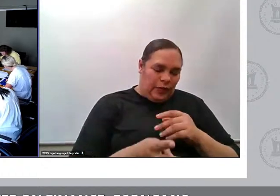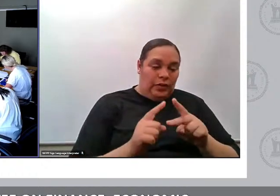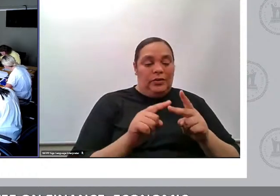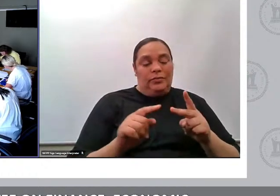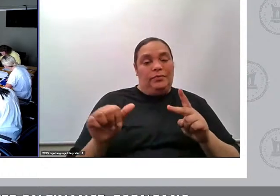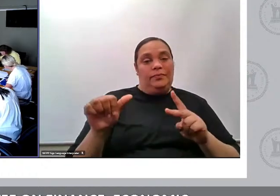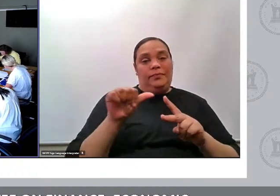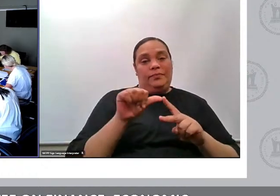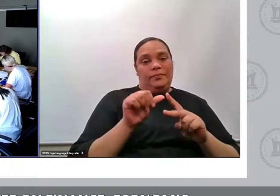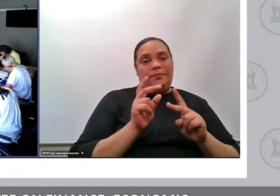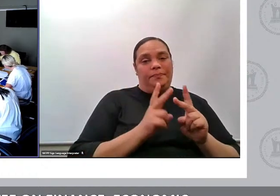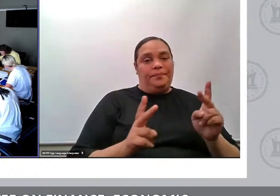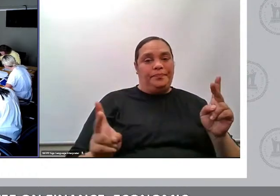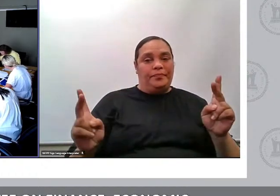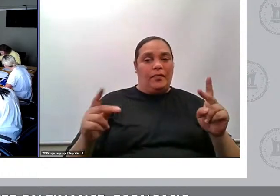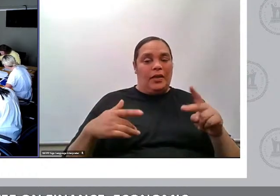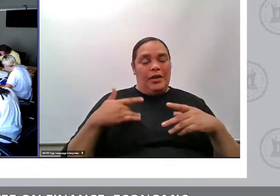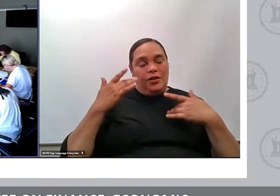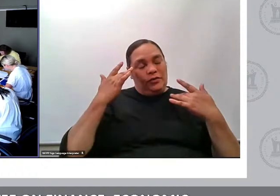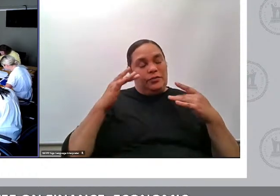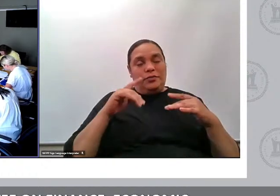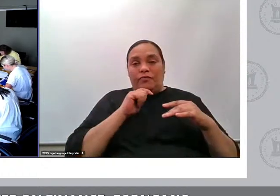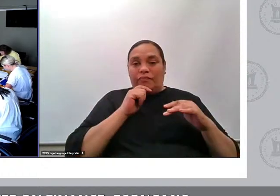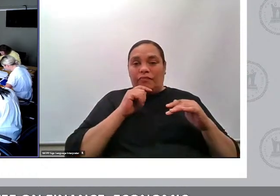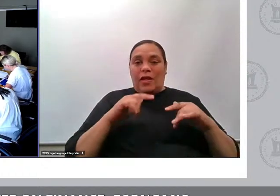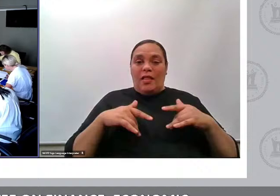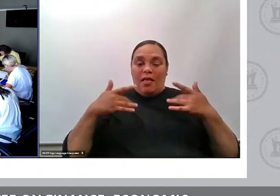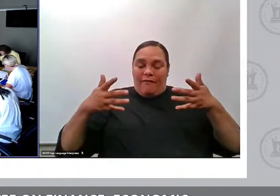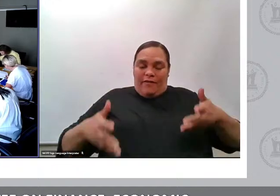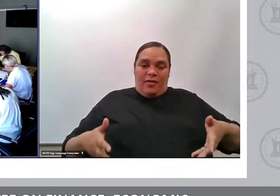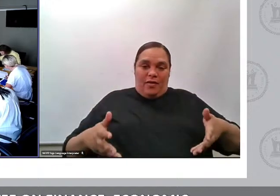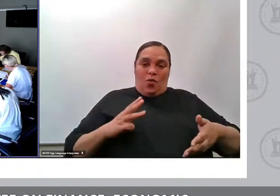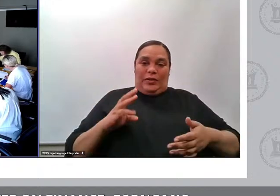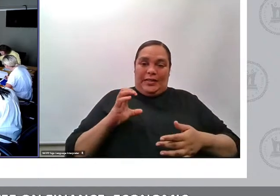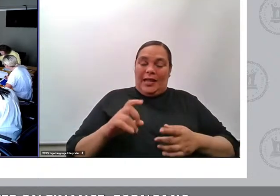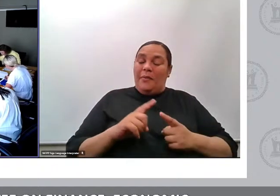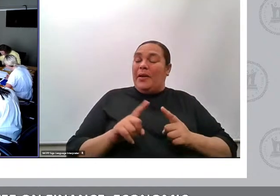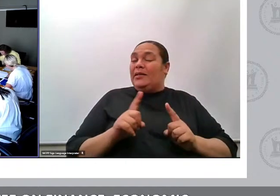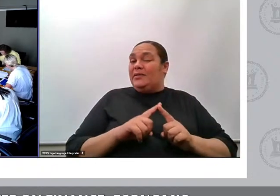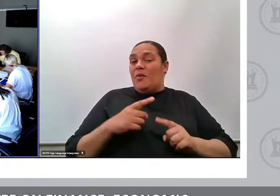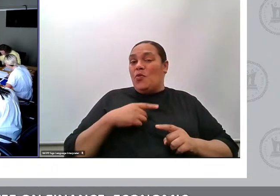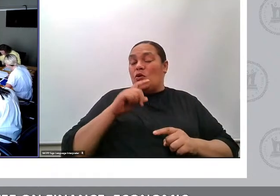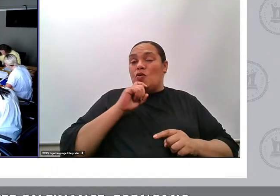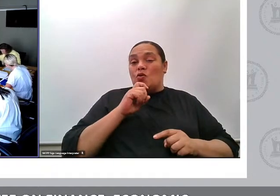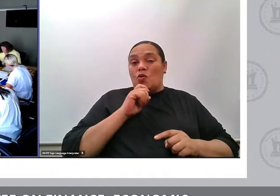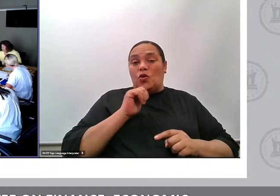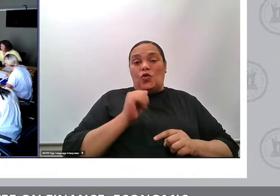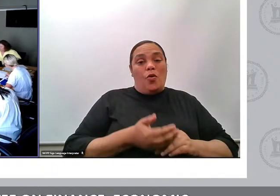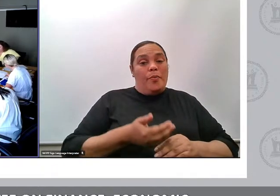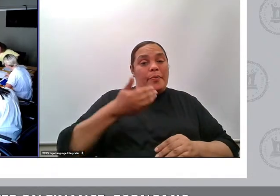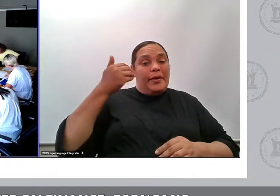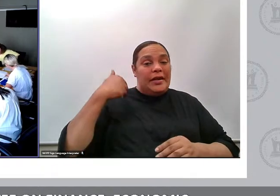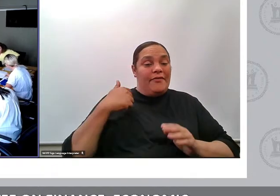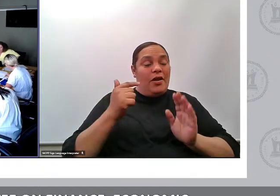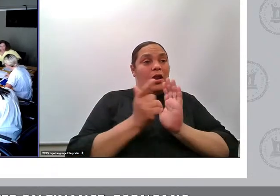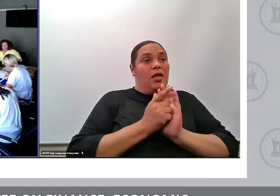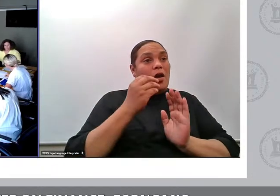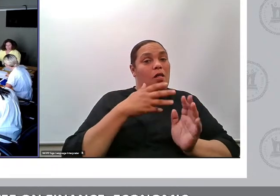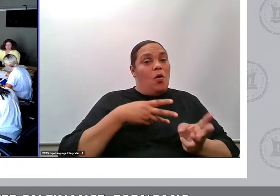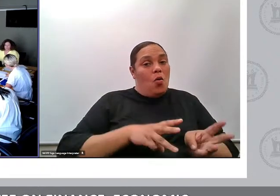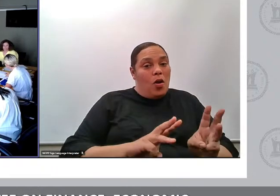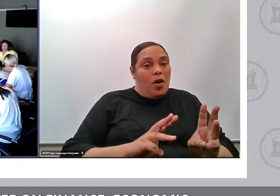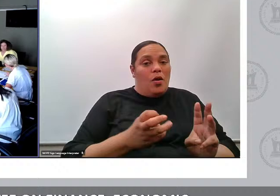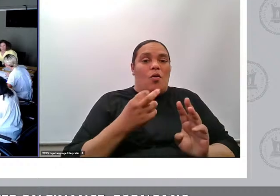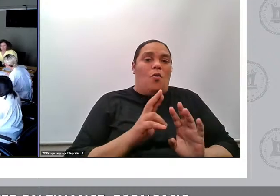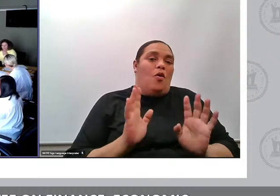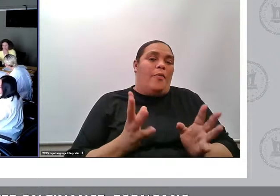on ordinarily resident. I'm not sure if that was answered, but my question is, are we using the previous legal opinion, or